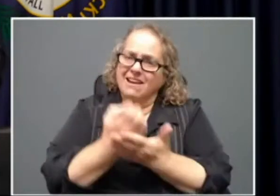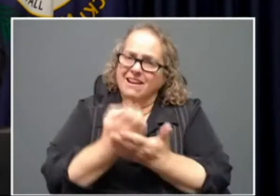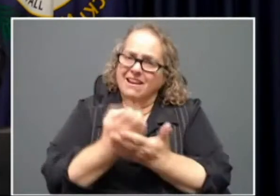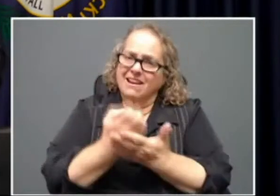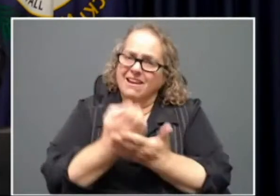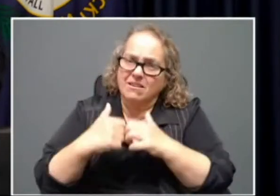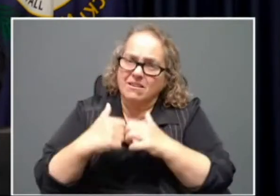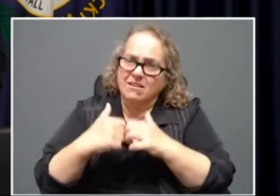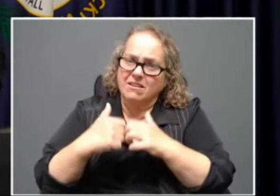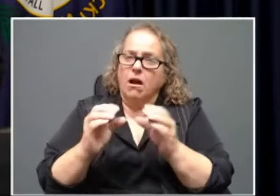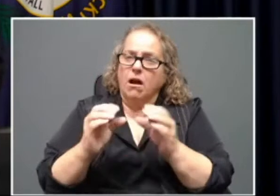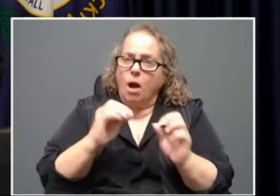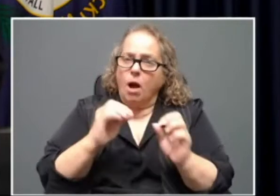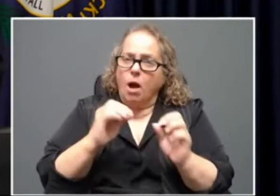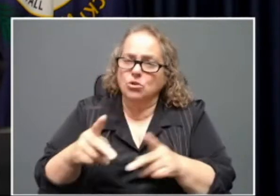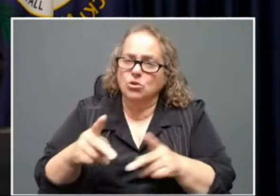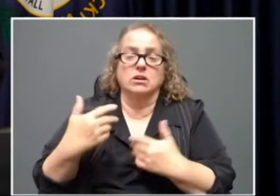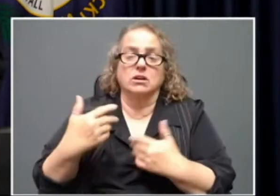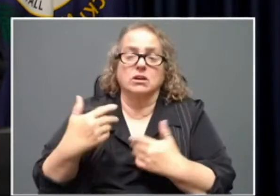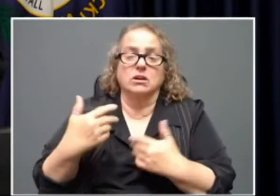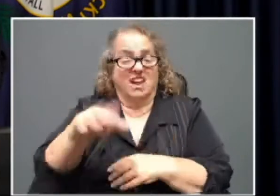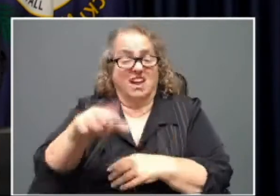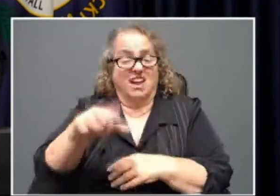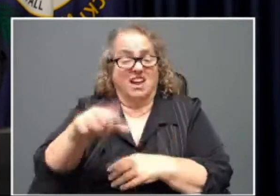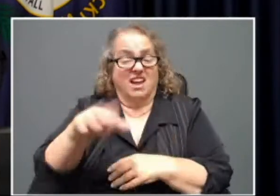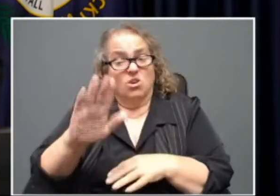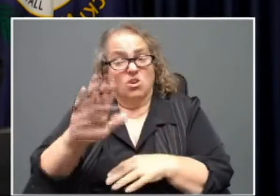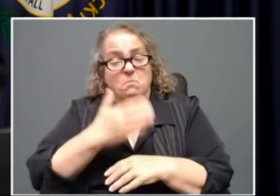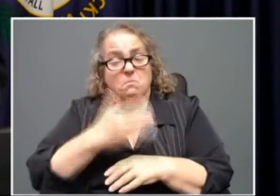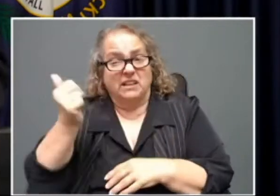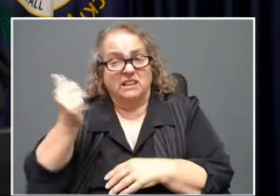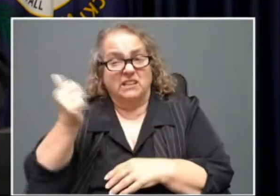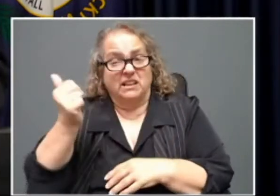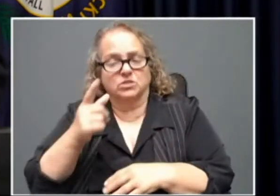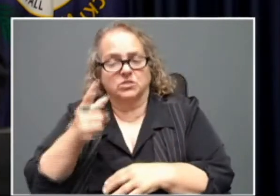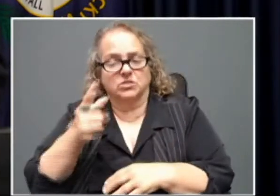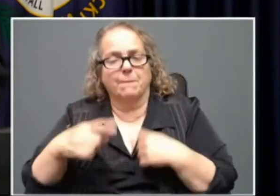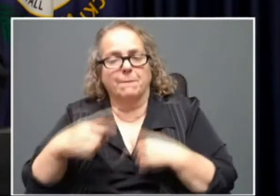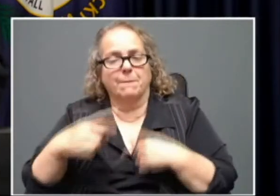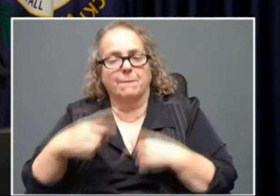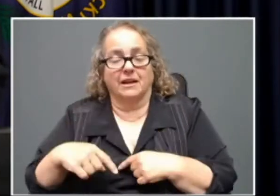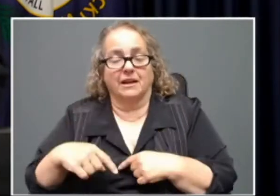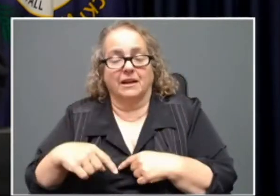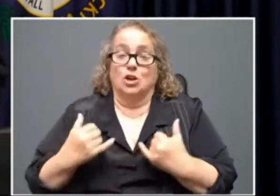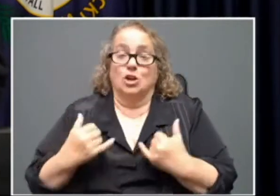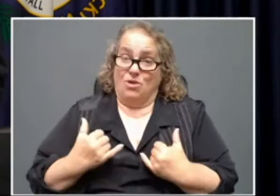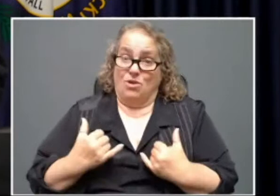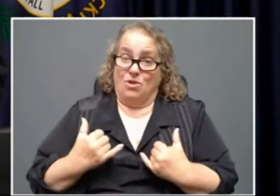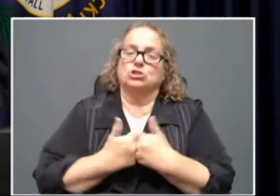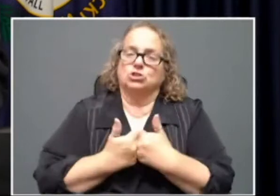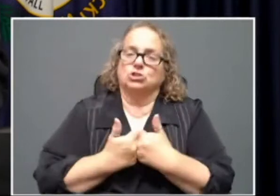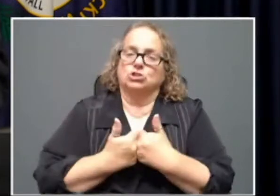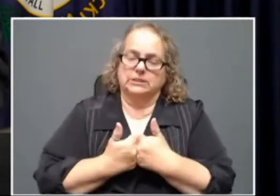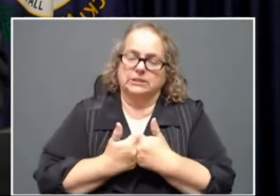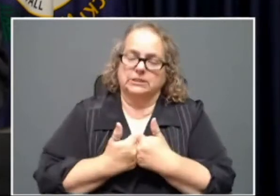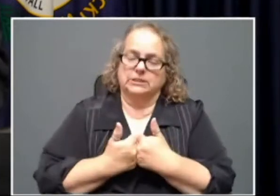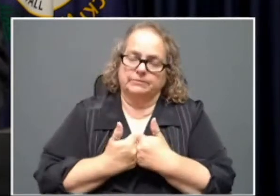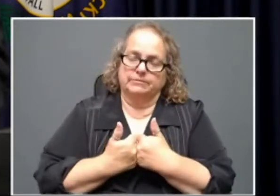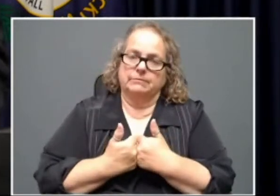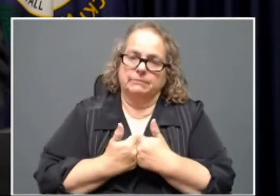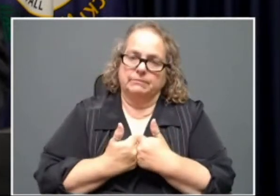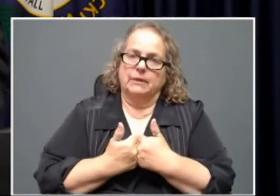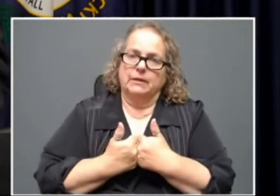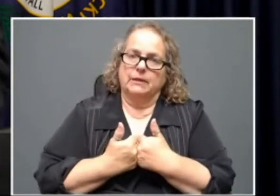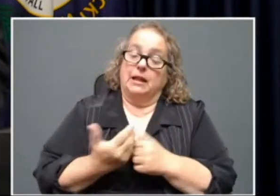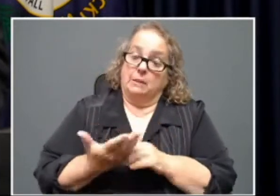the best is yet to come. Present, still challenging. The immediate past has been quite tragic and